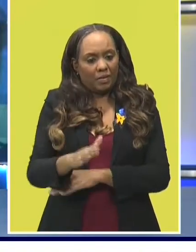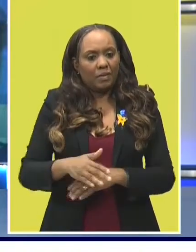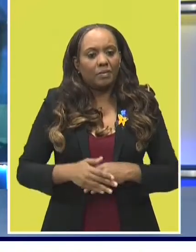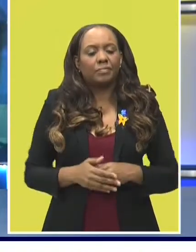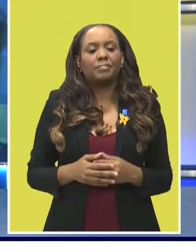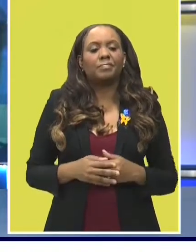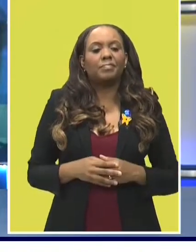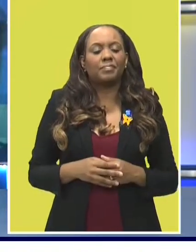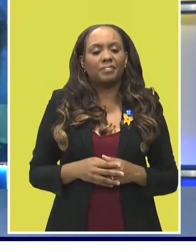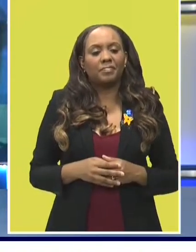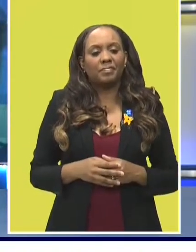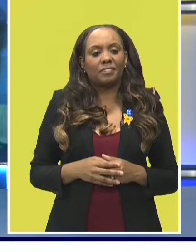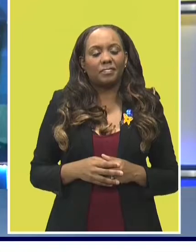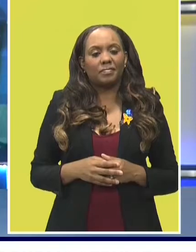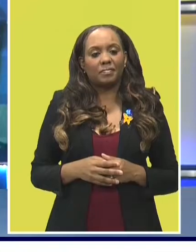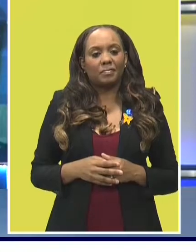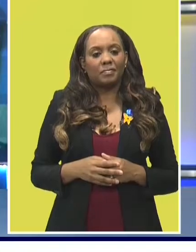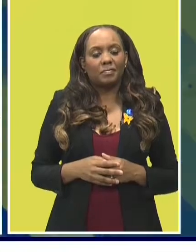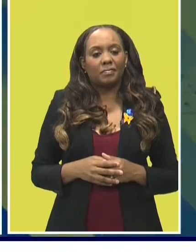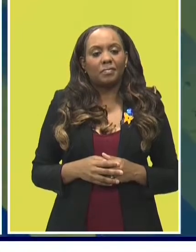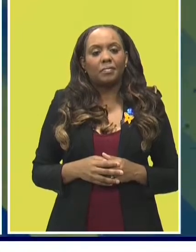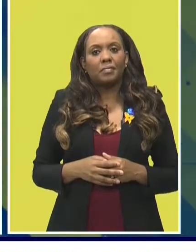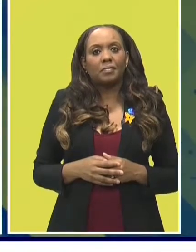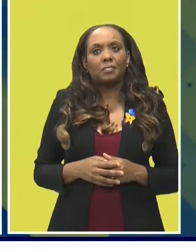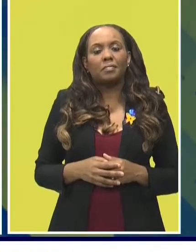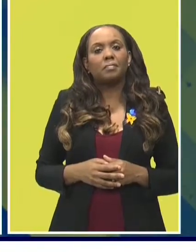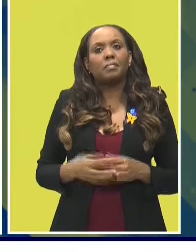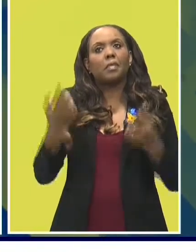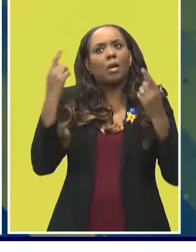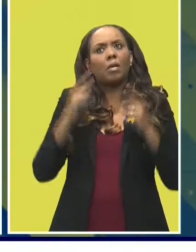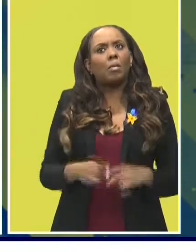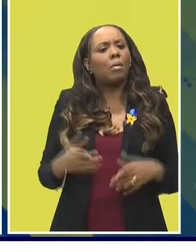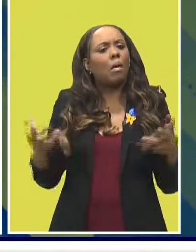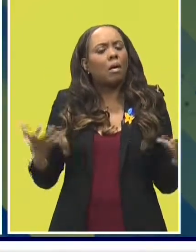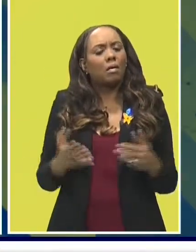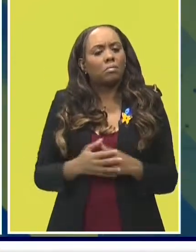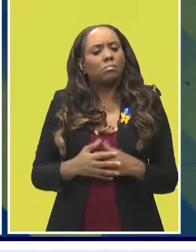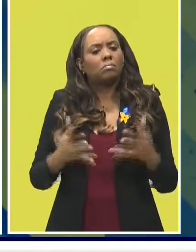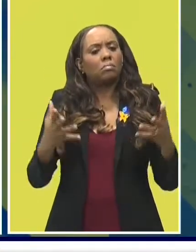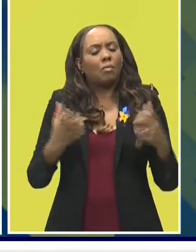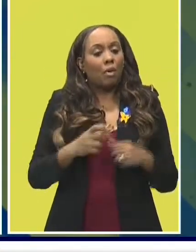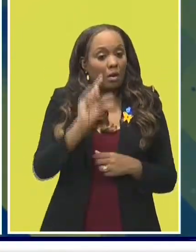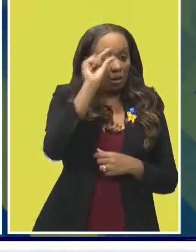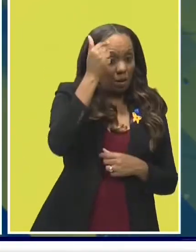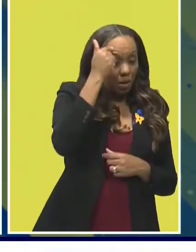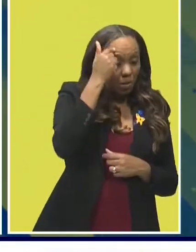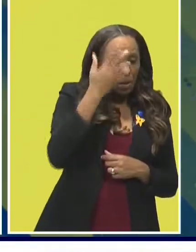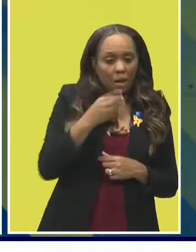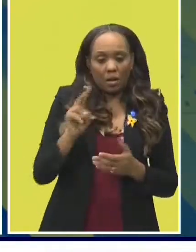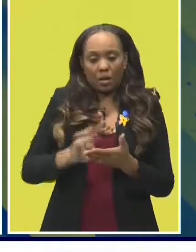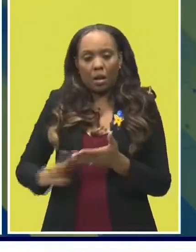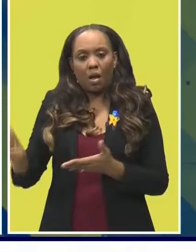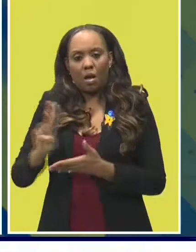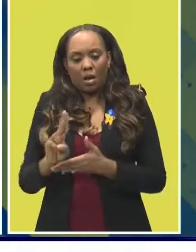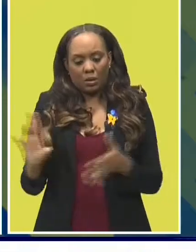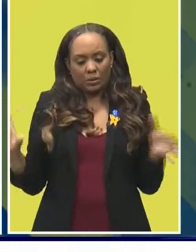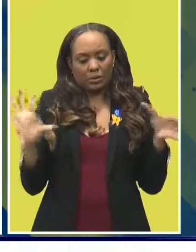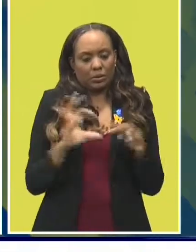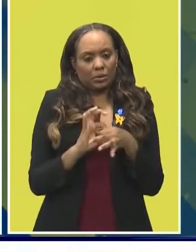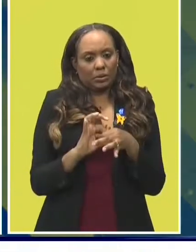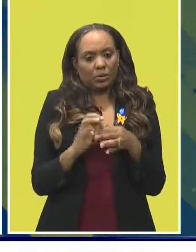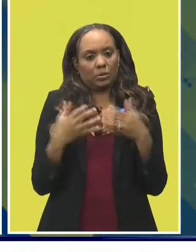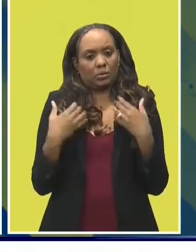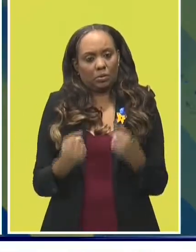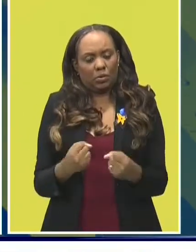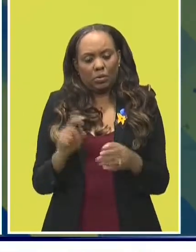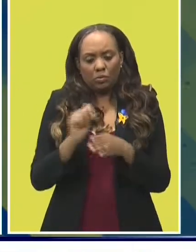Shane Jones reports. The MOU is geared towards strengthening the partnership between the government and UWI's Cave campus in training